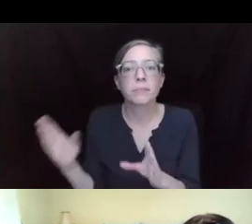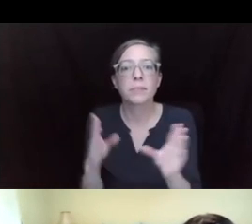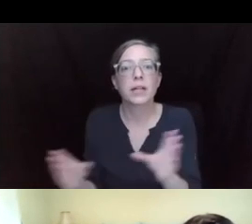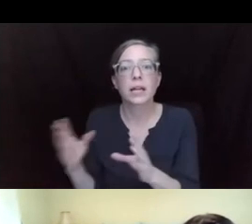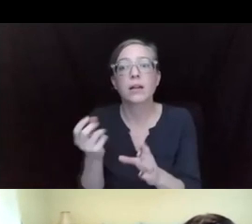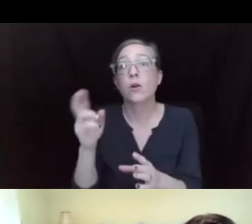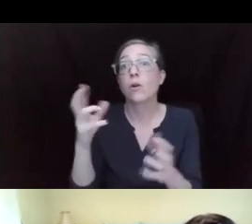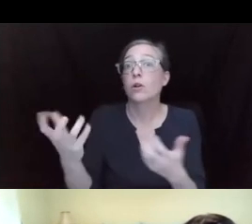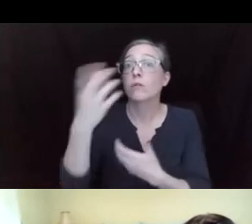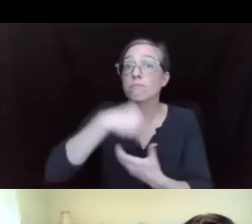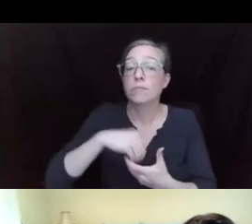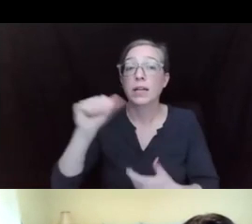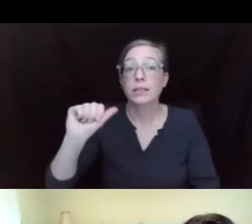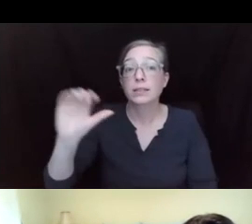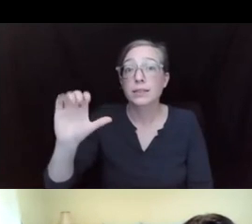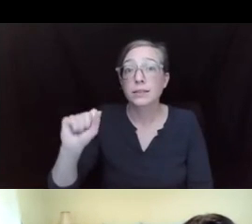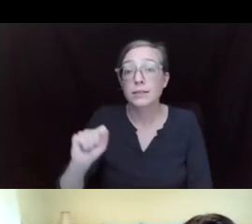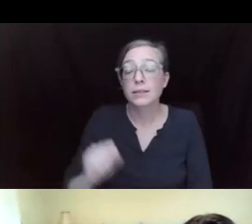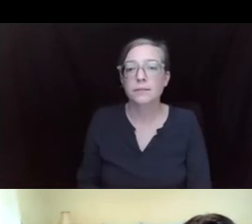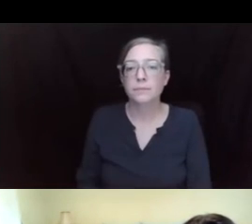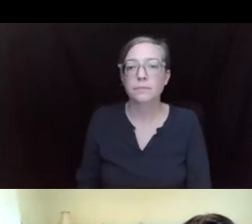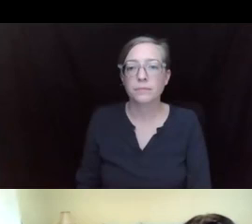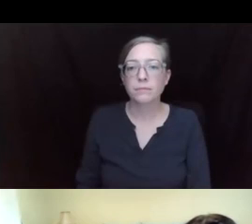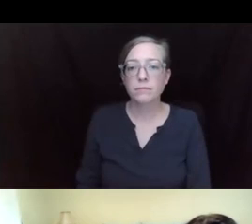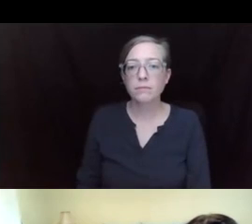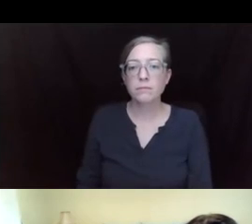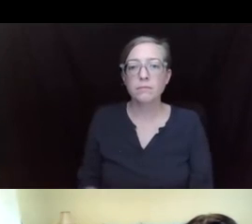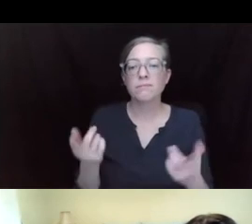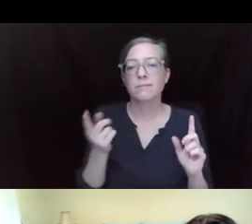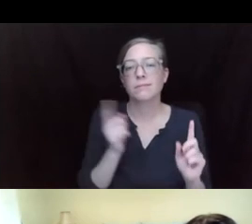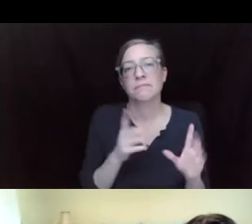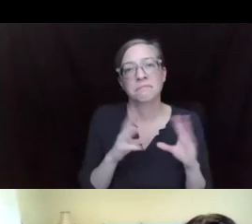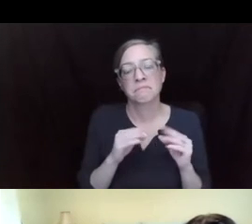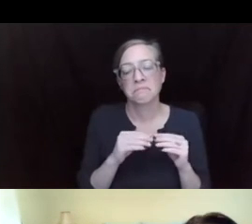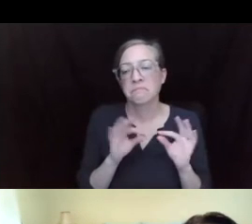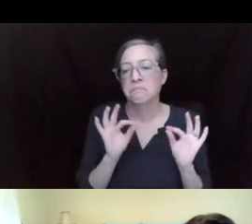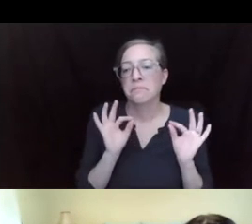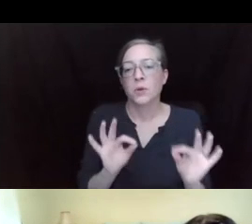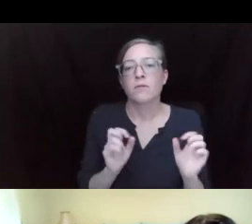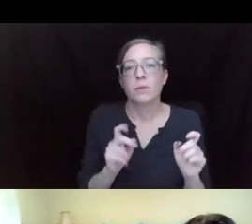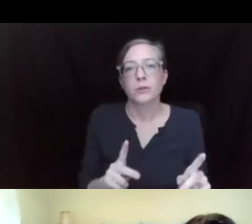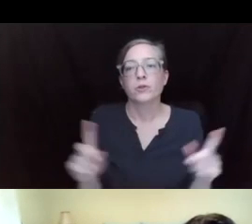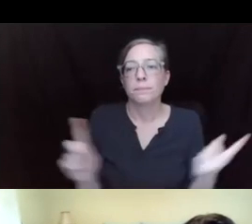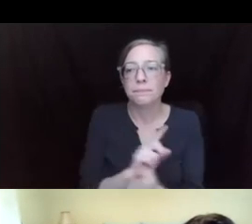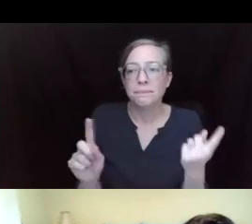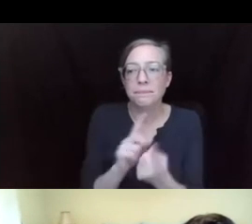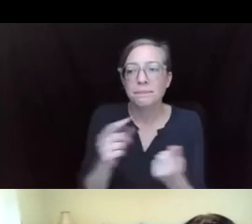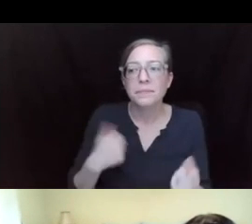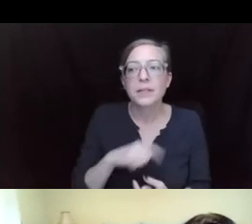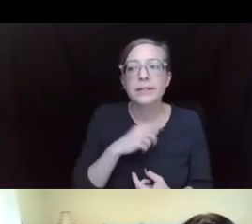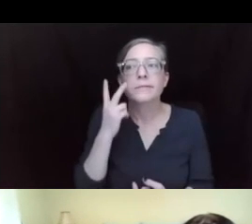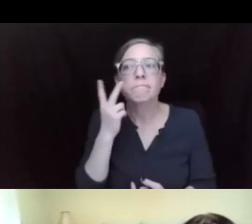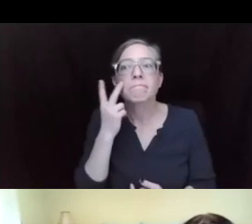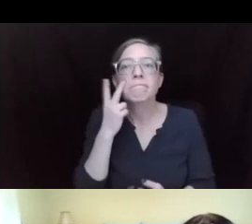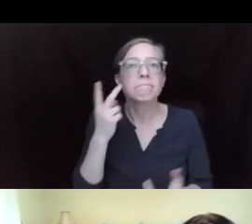American Chemical Society, the executive committee meetings are an excellent opportunity to come meet us and see what kind of projects we